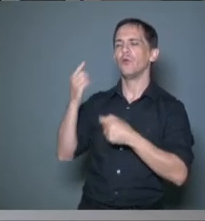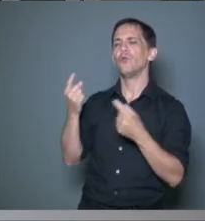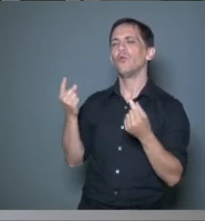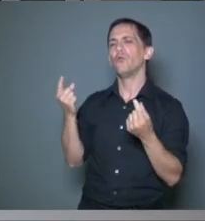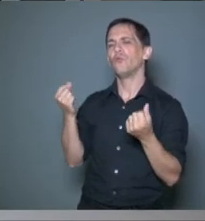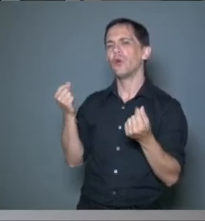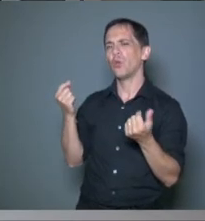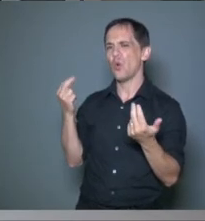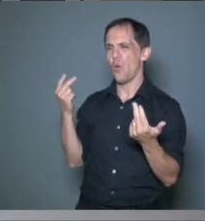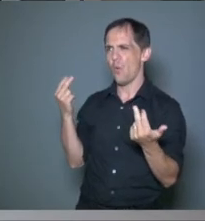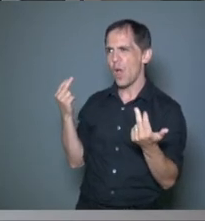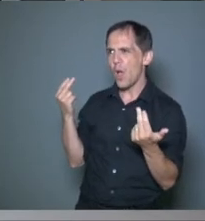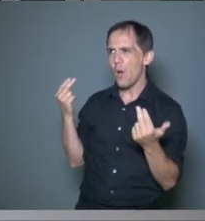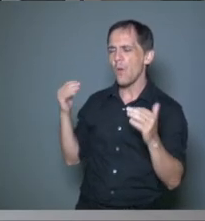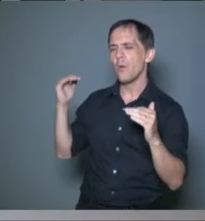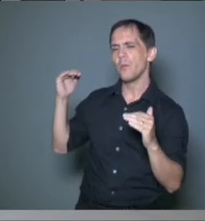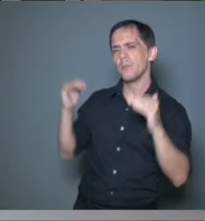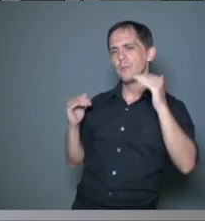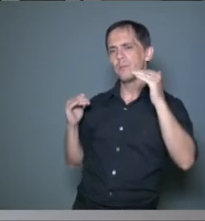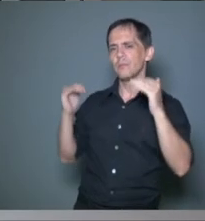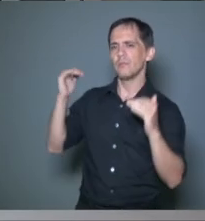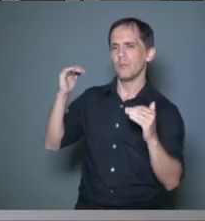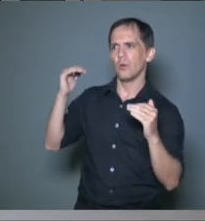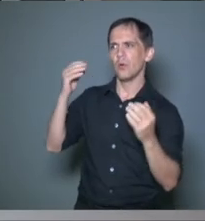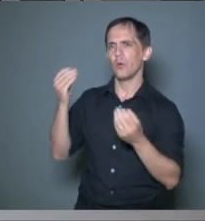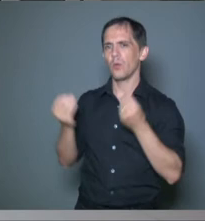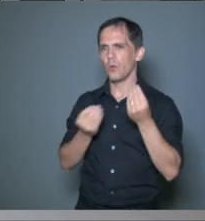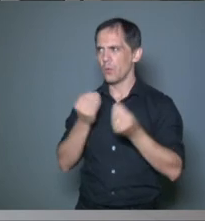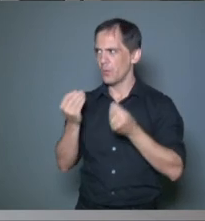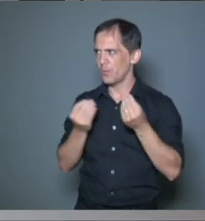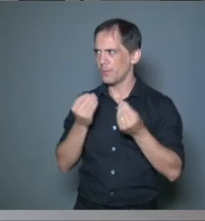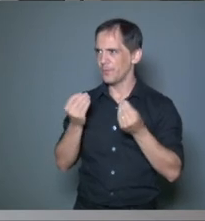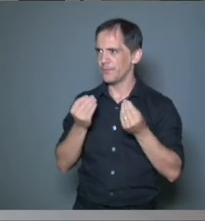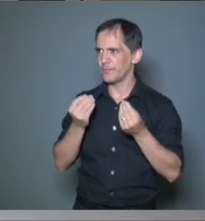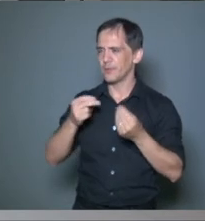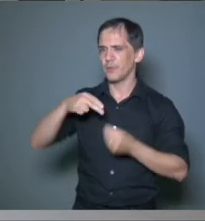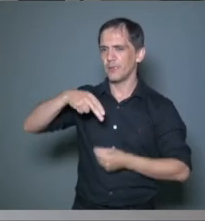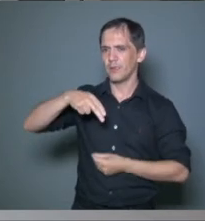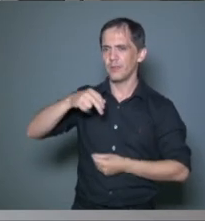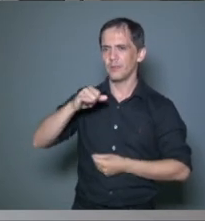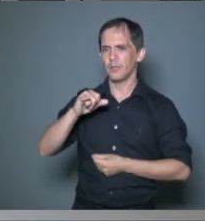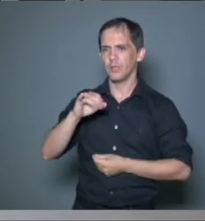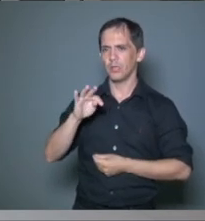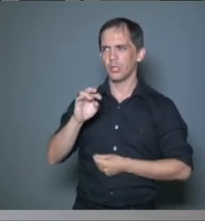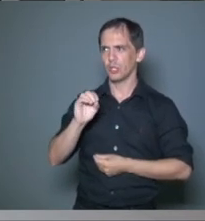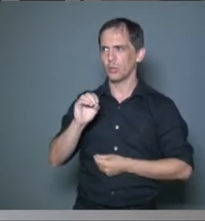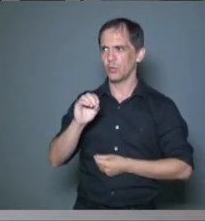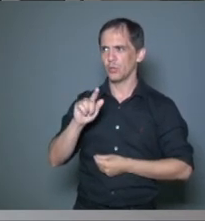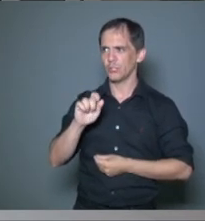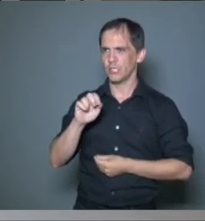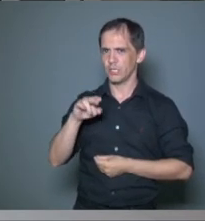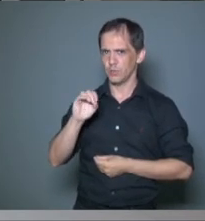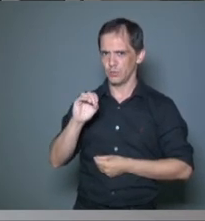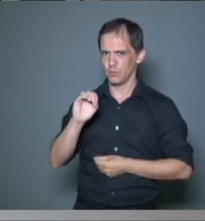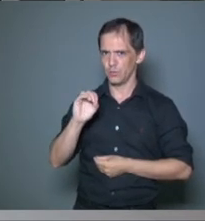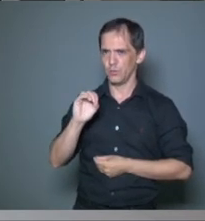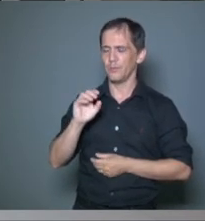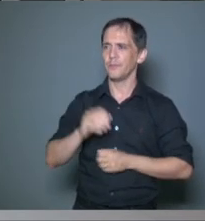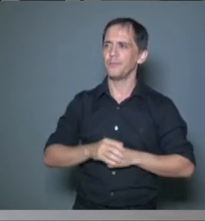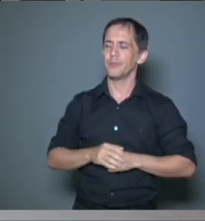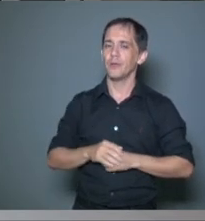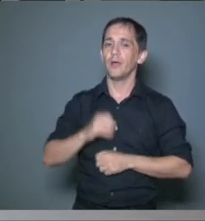nitrogen fertilizer had you bought? The same level or more? We hadn't bought anything last year.